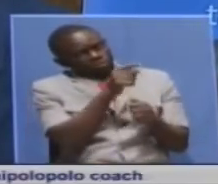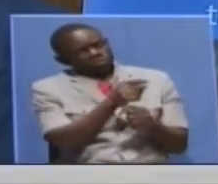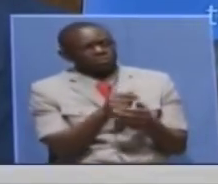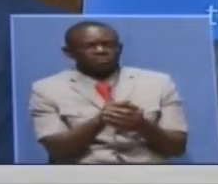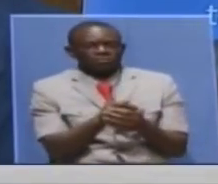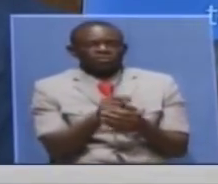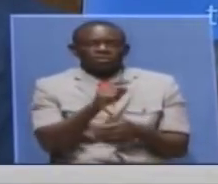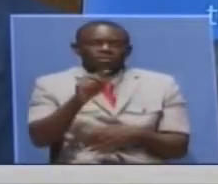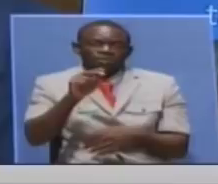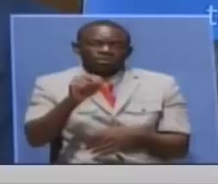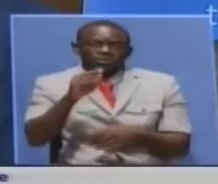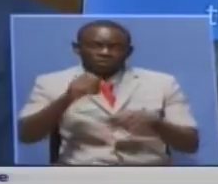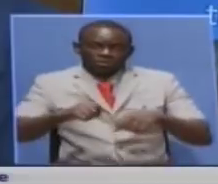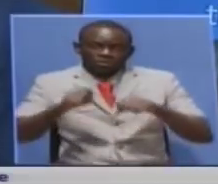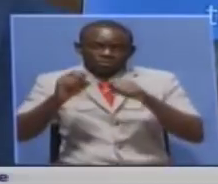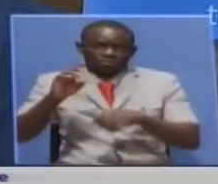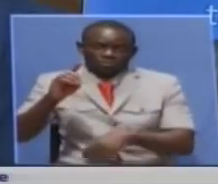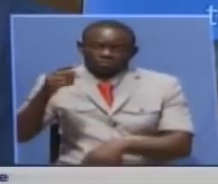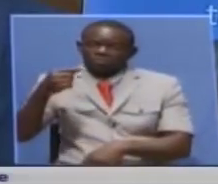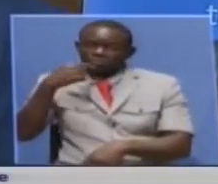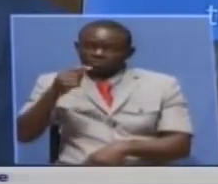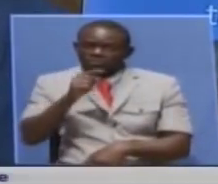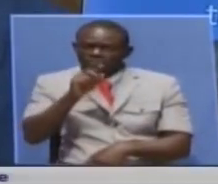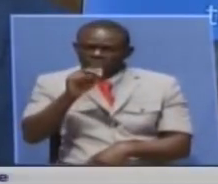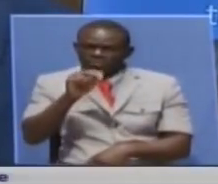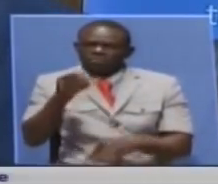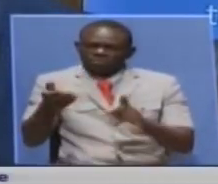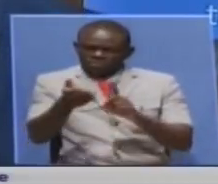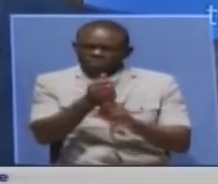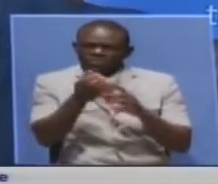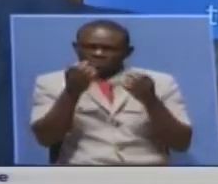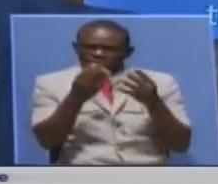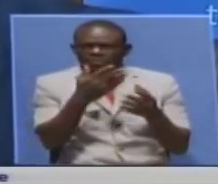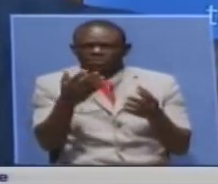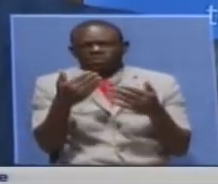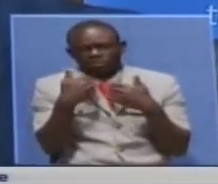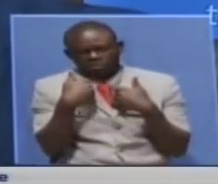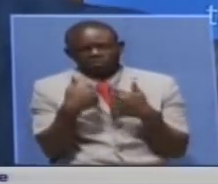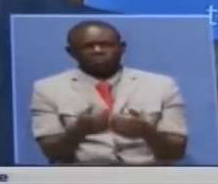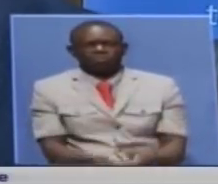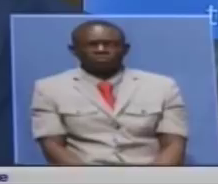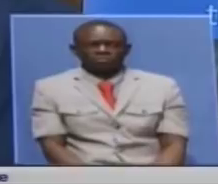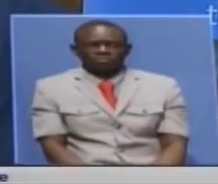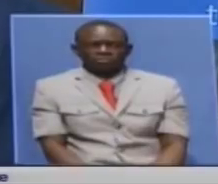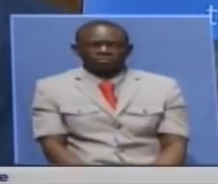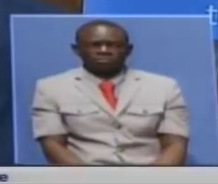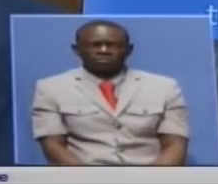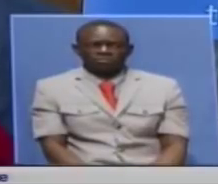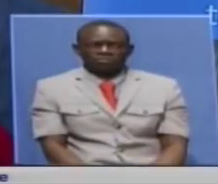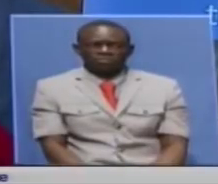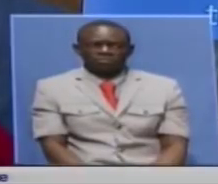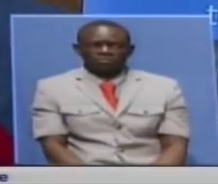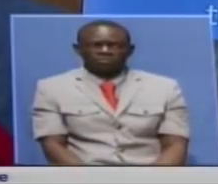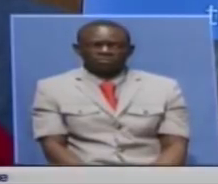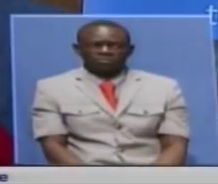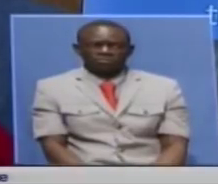has achieved a lot of success that can be archived and shown to the public. And then we moved from the valve era to transistor era. But